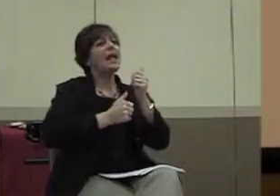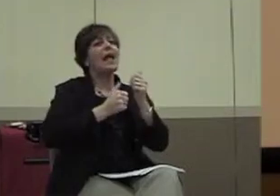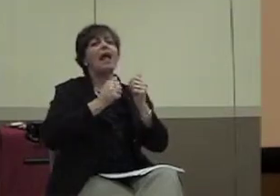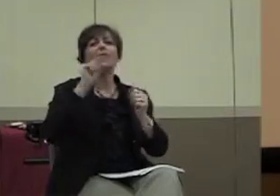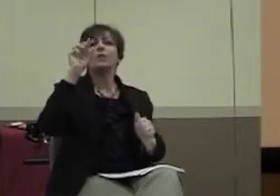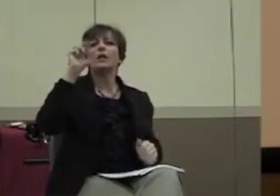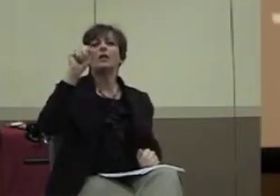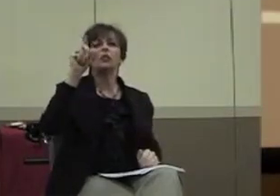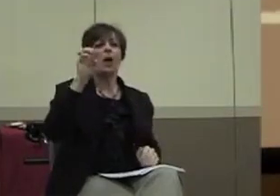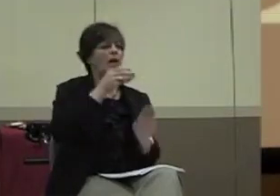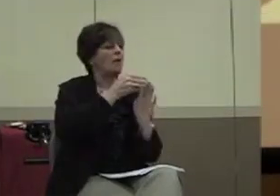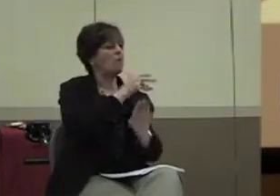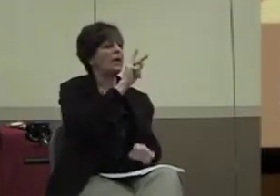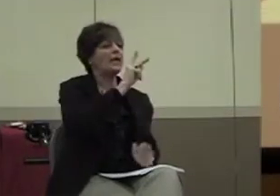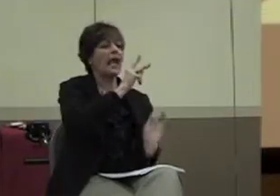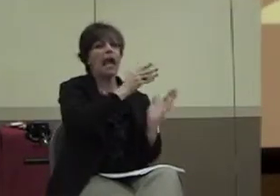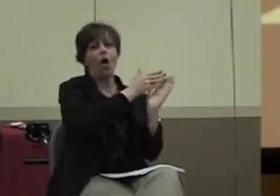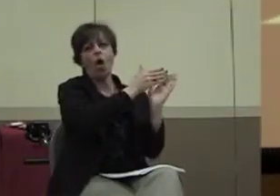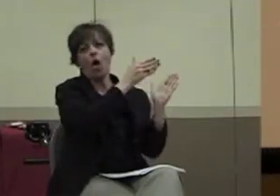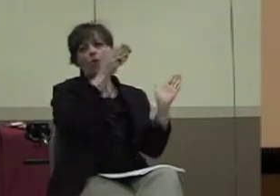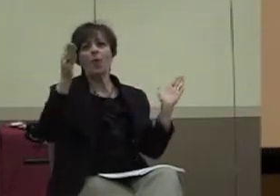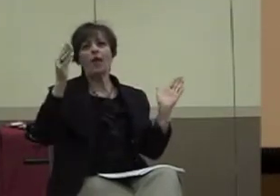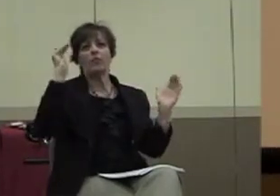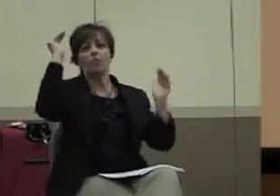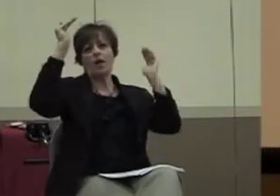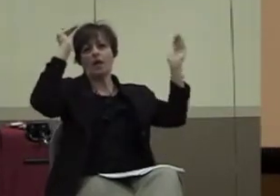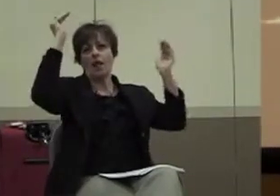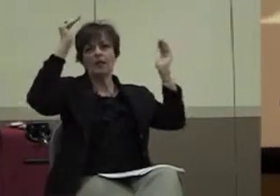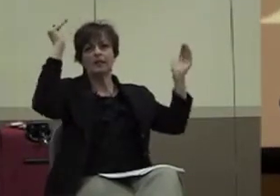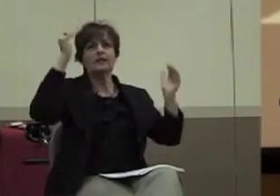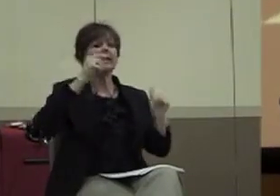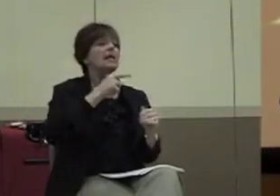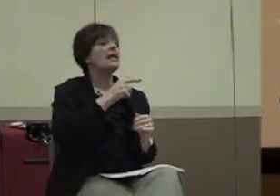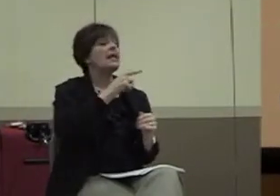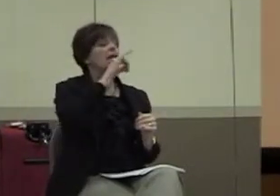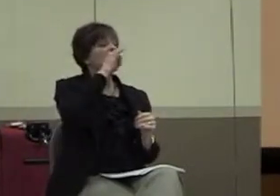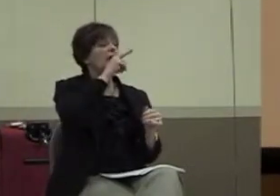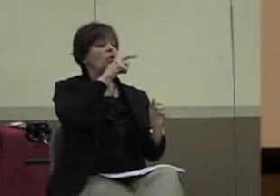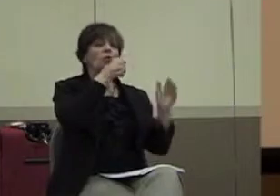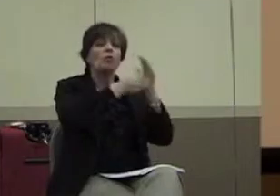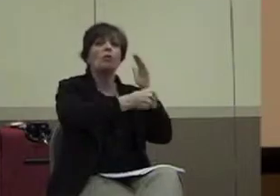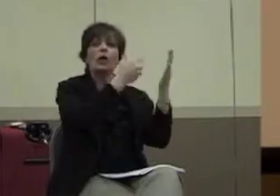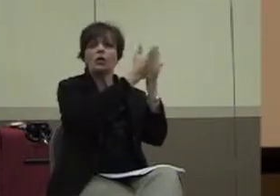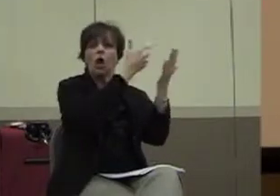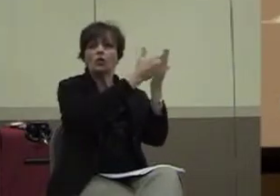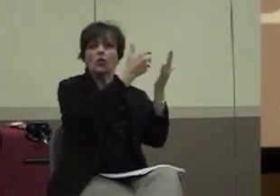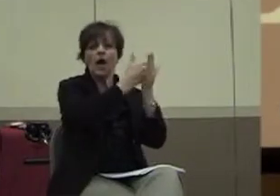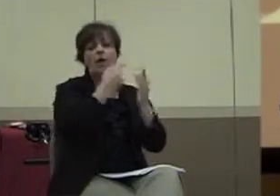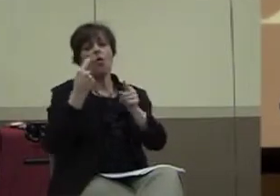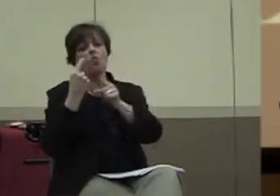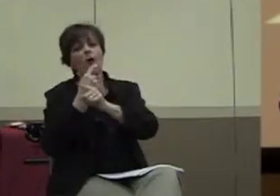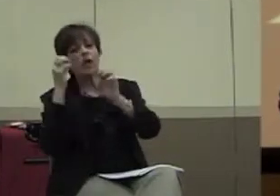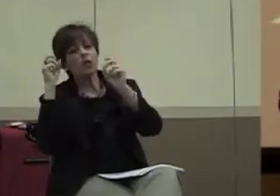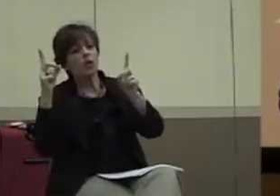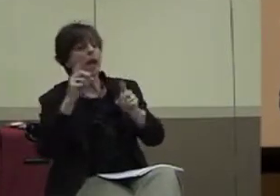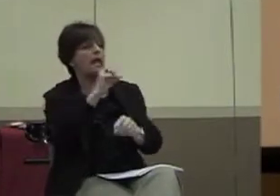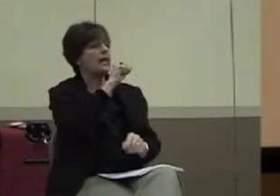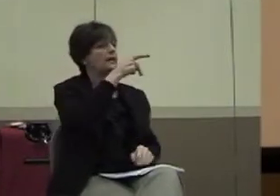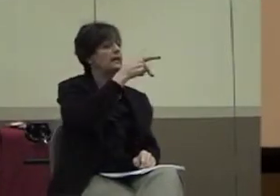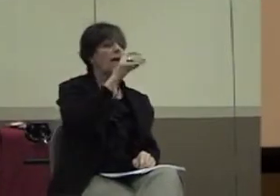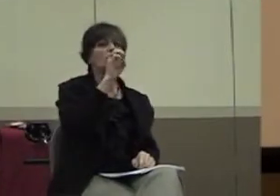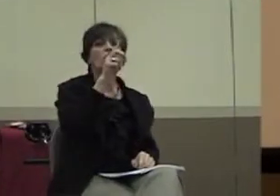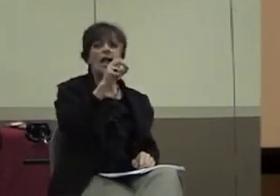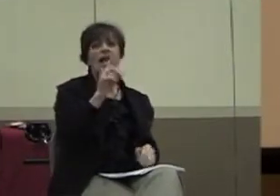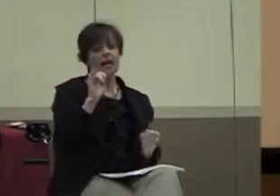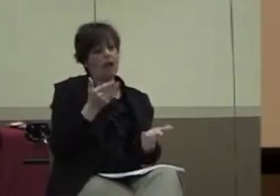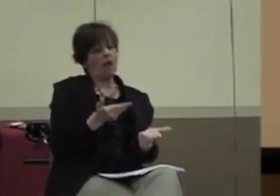grade, pre-K through adults. I taught kids who were incarcerated. I taught regular ed, I taught special ed. This just